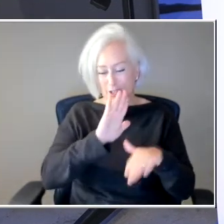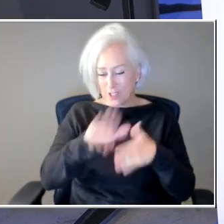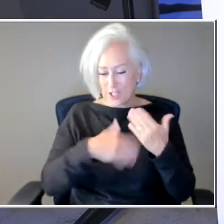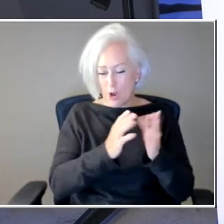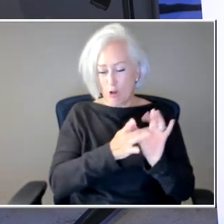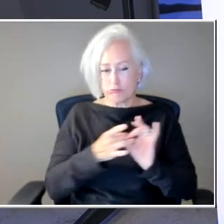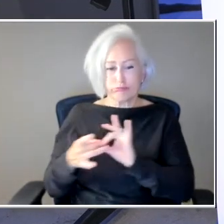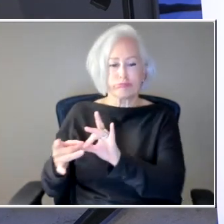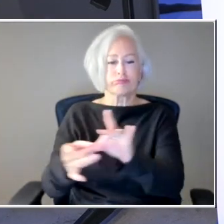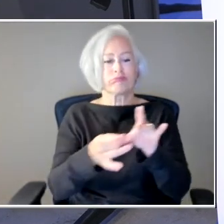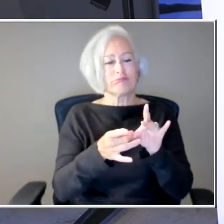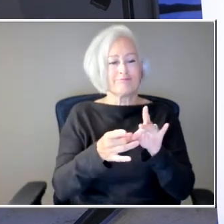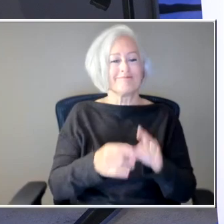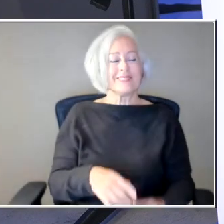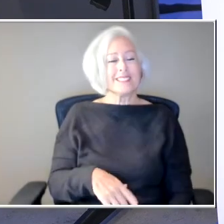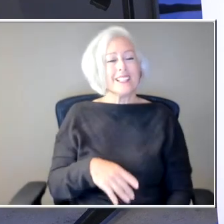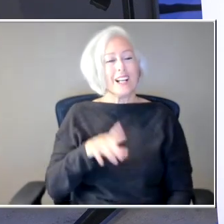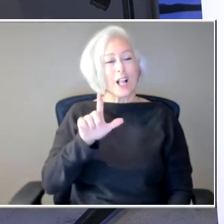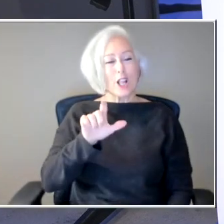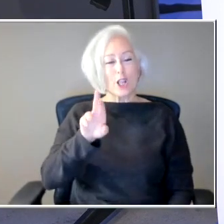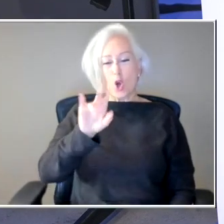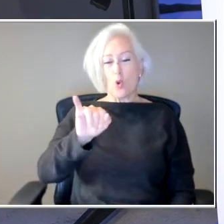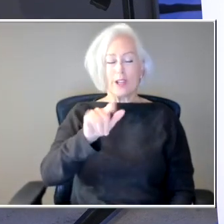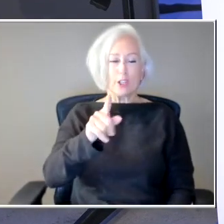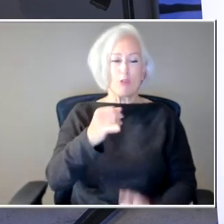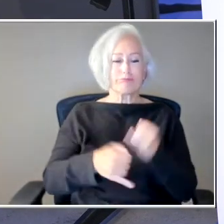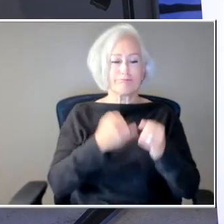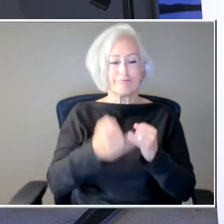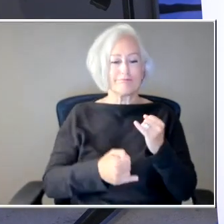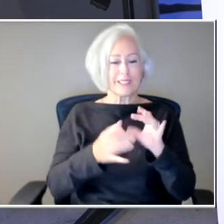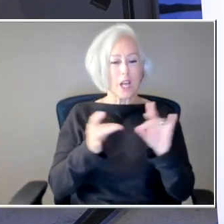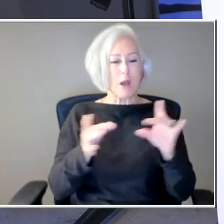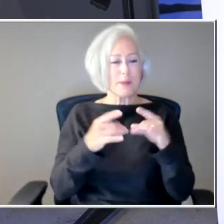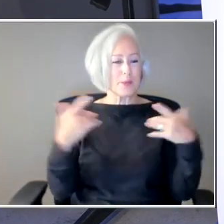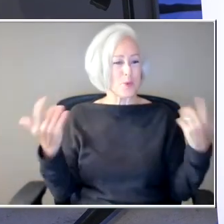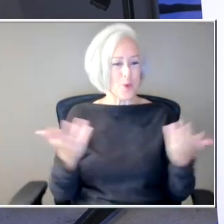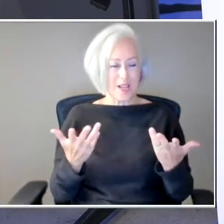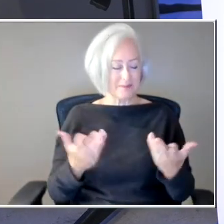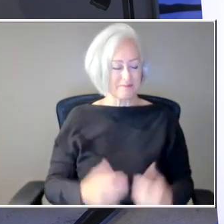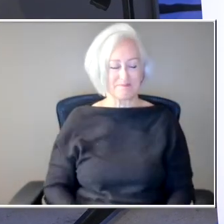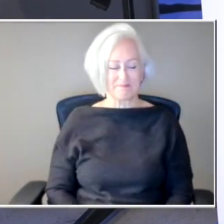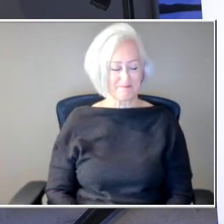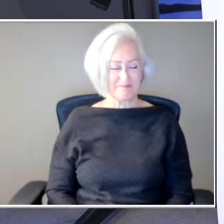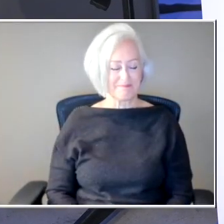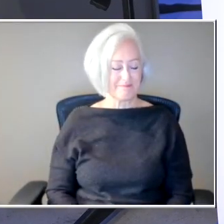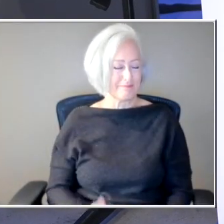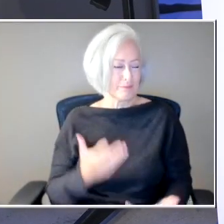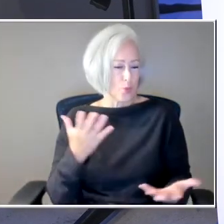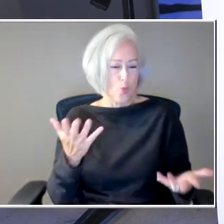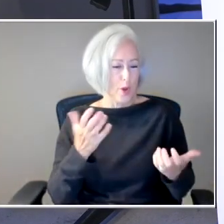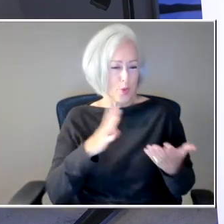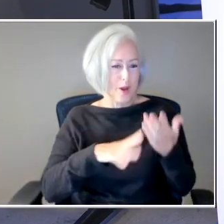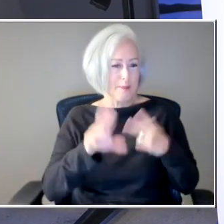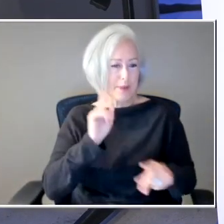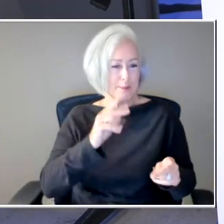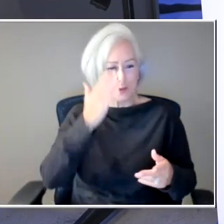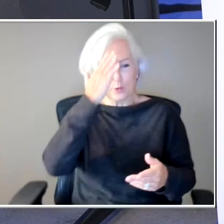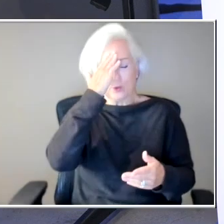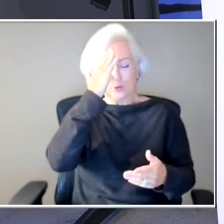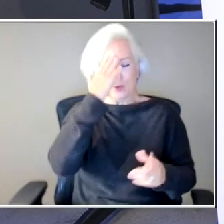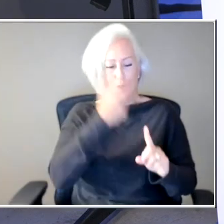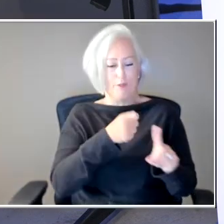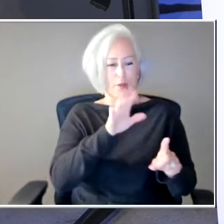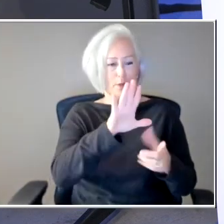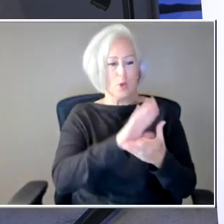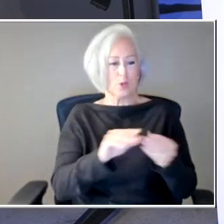that. Lori, what's the big takeaway? What do you want folks who are listening to your story to take away, and what do you want to share about